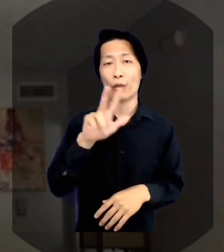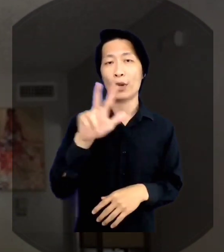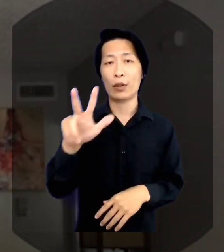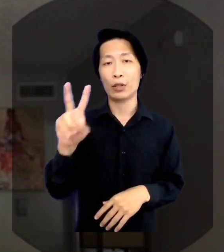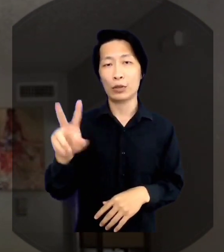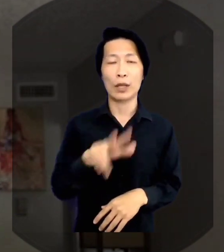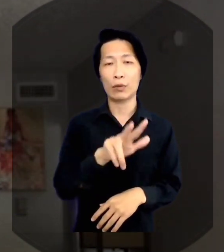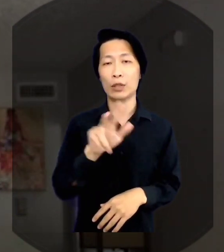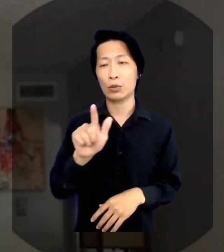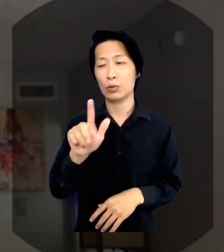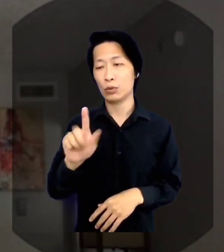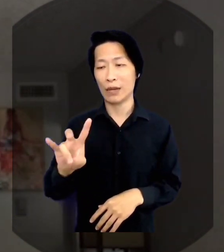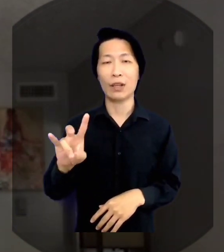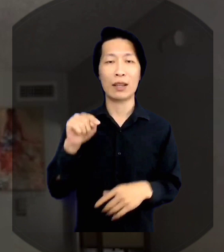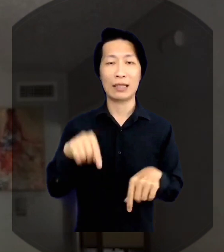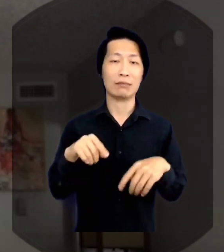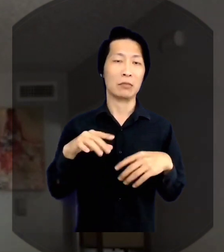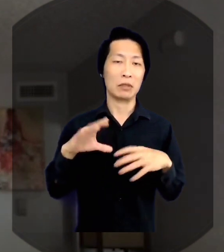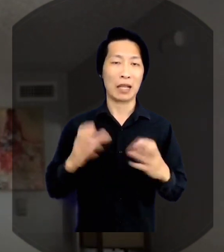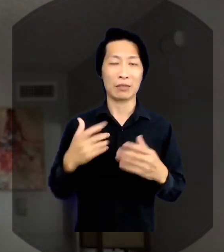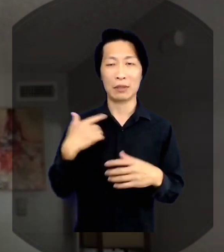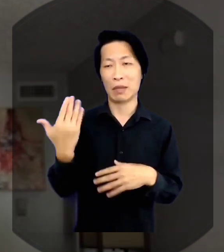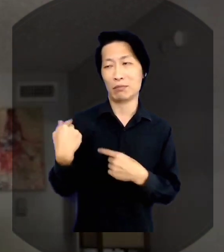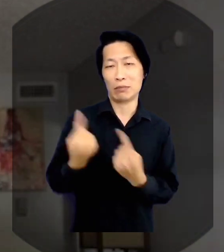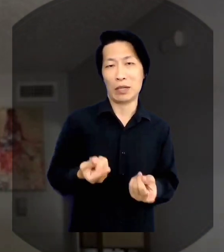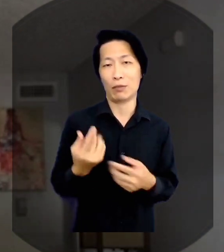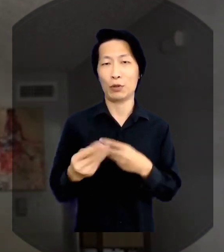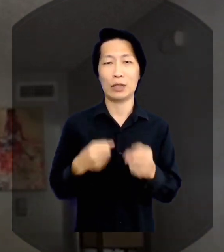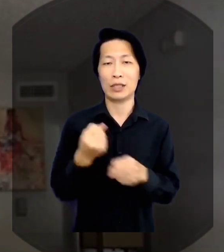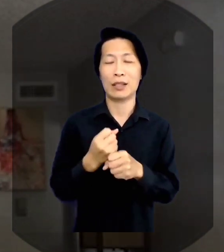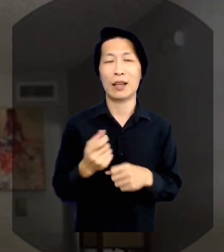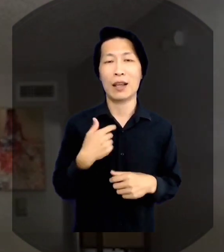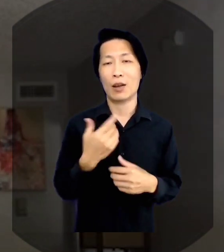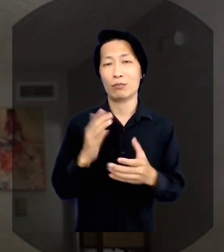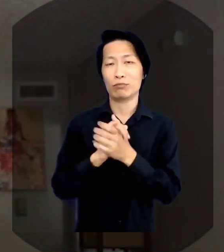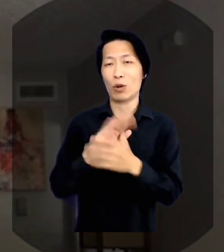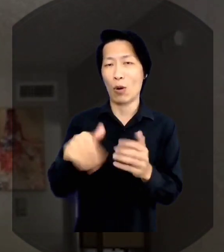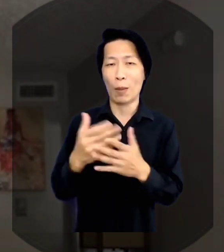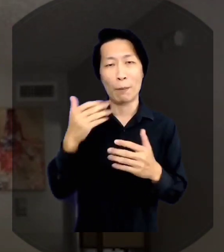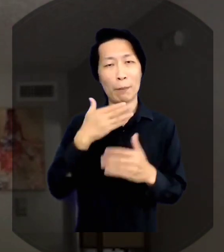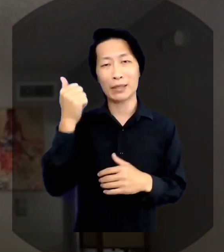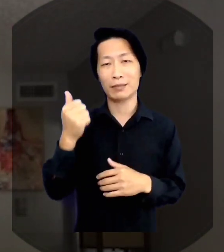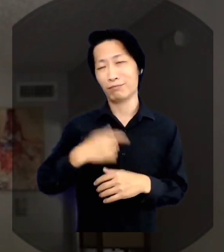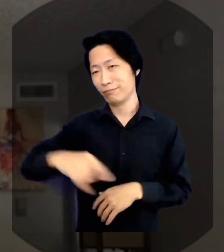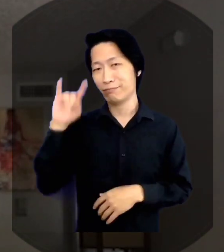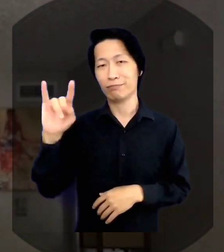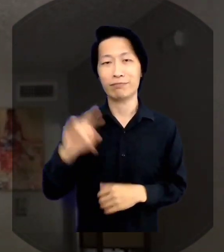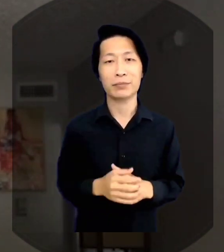If you can student teach through a global pandemic, you're prepared for anything teaching throws at you. I'm tired